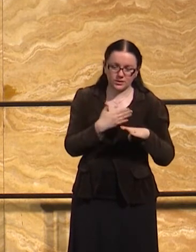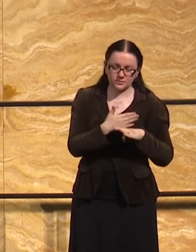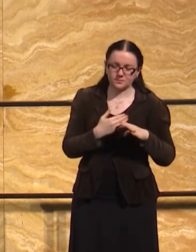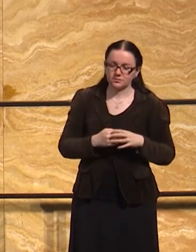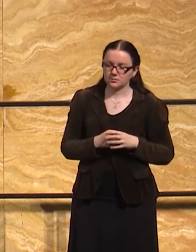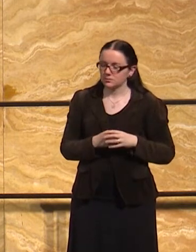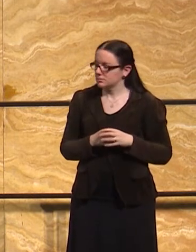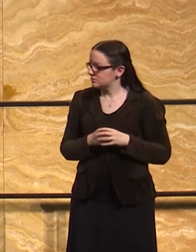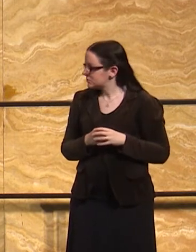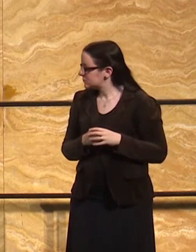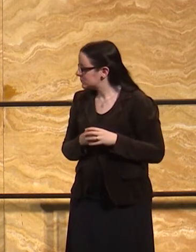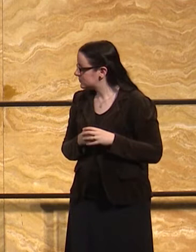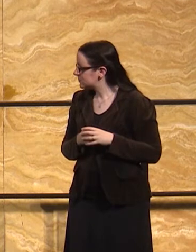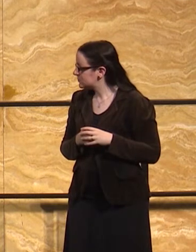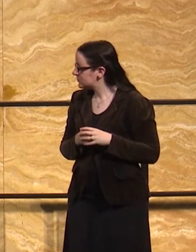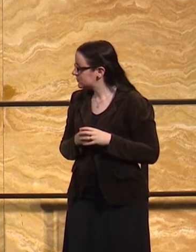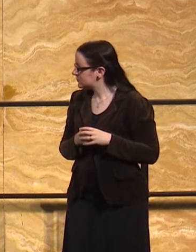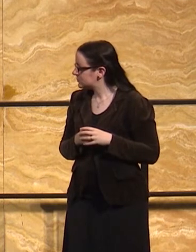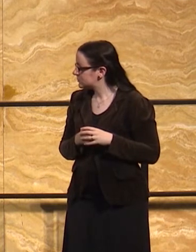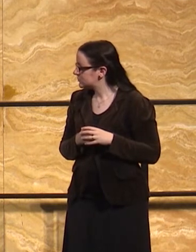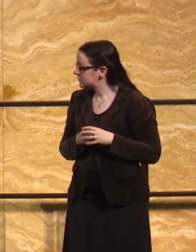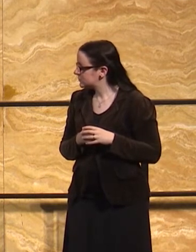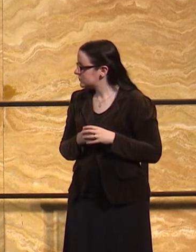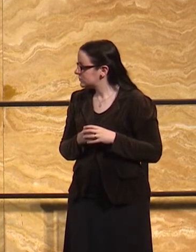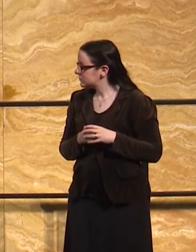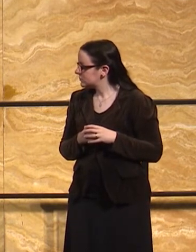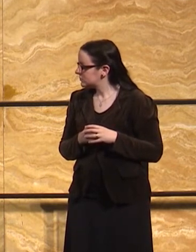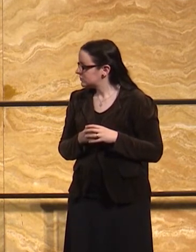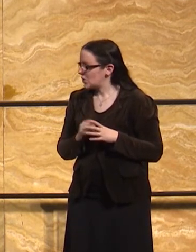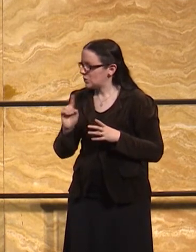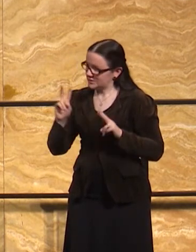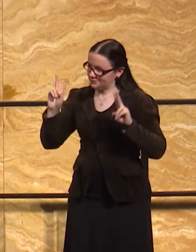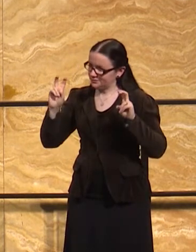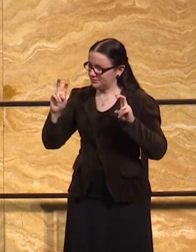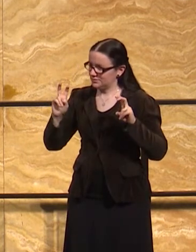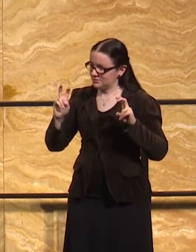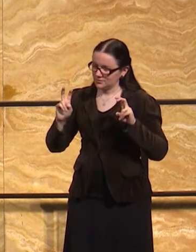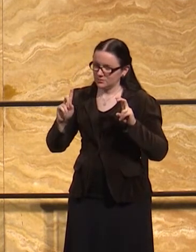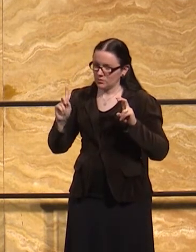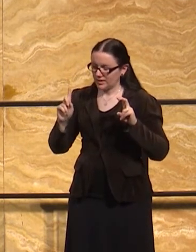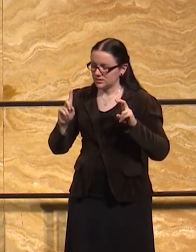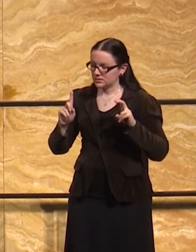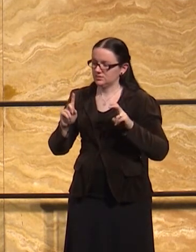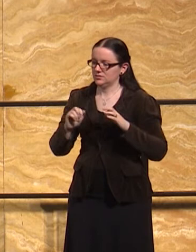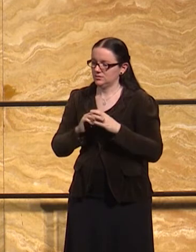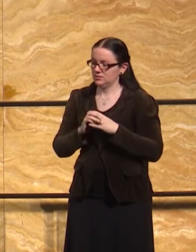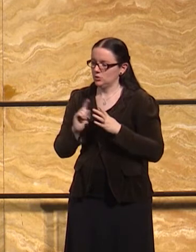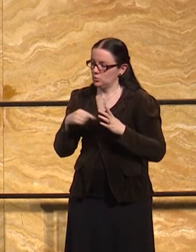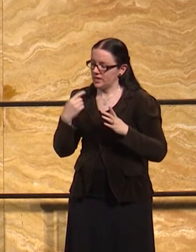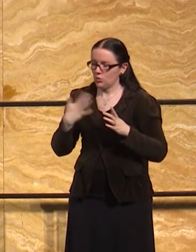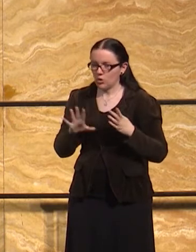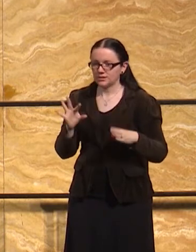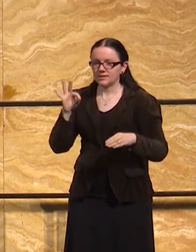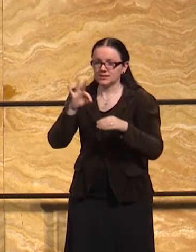say it's a liberal peace agenda, whatever it is that we call it, the idea that we have to build a particular kind of